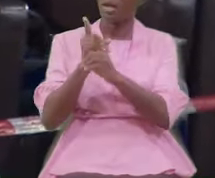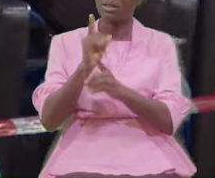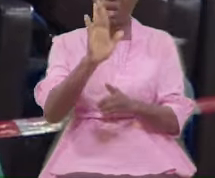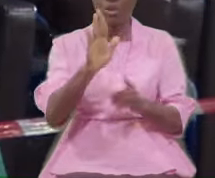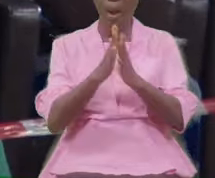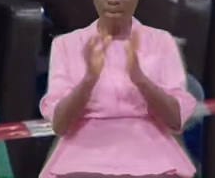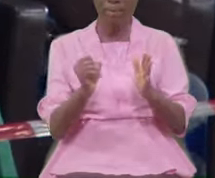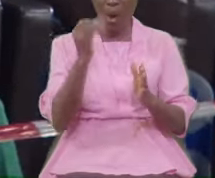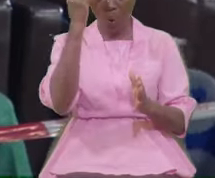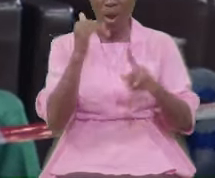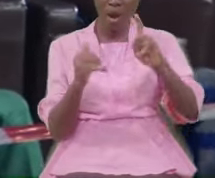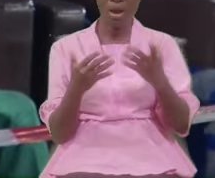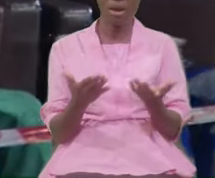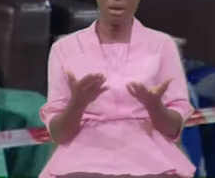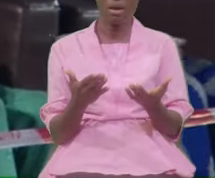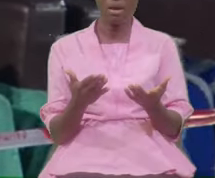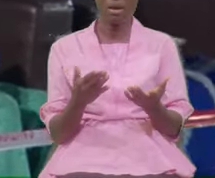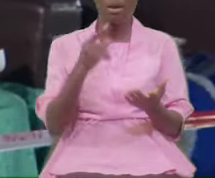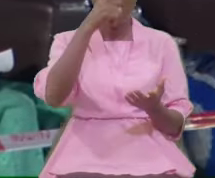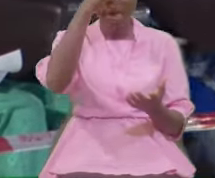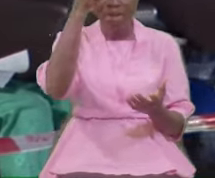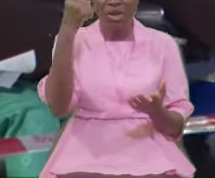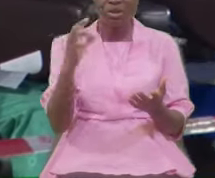PR because of his